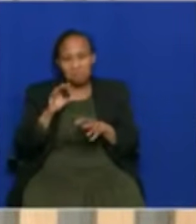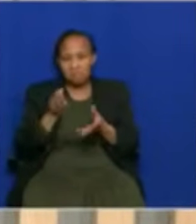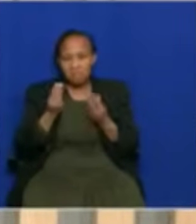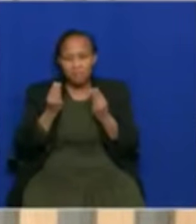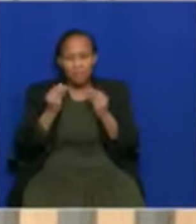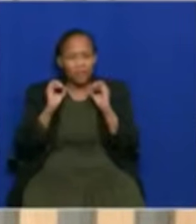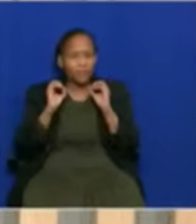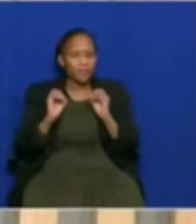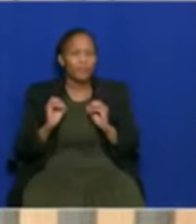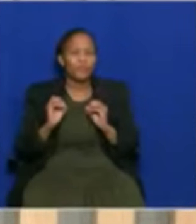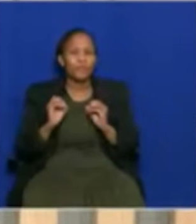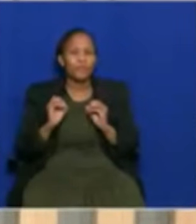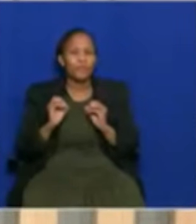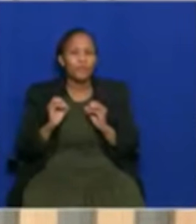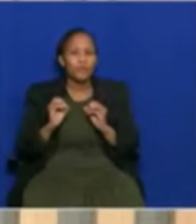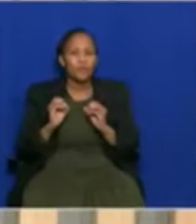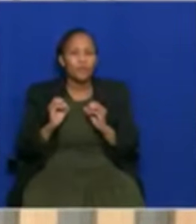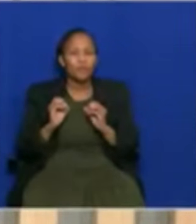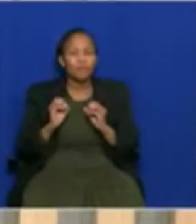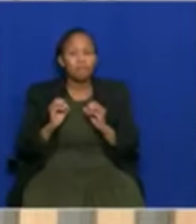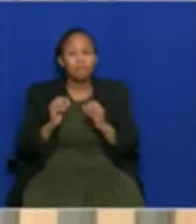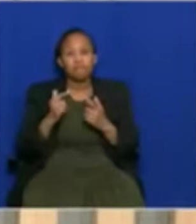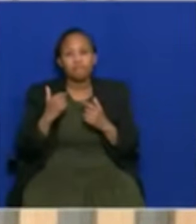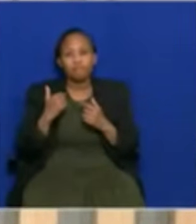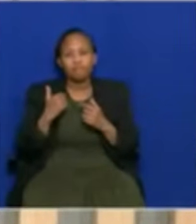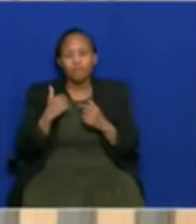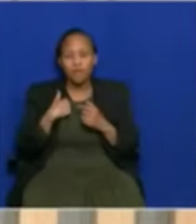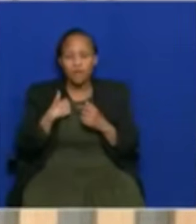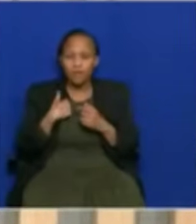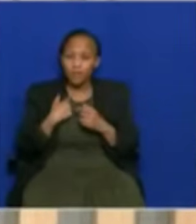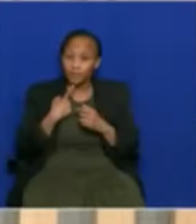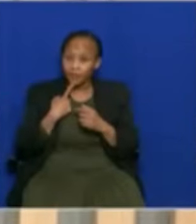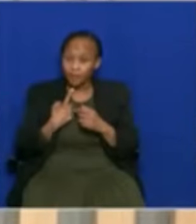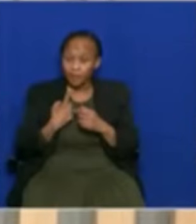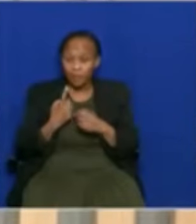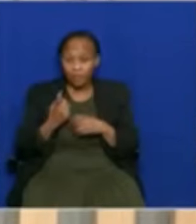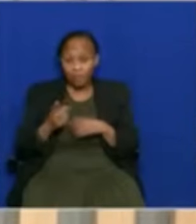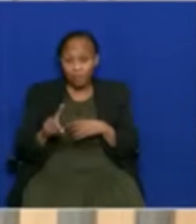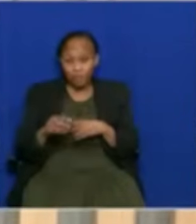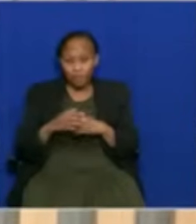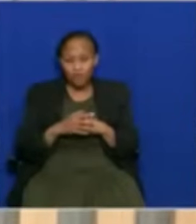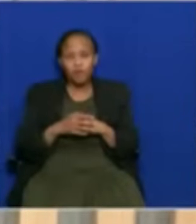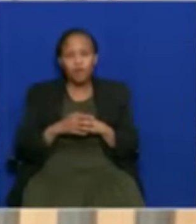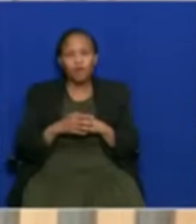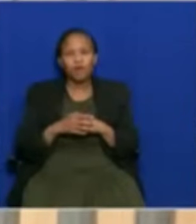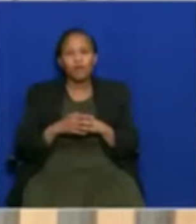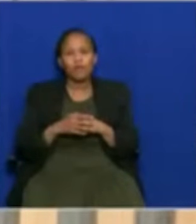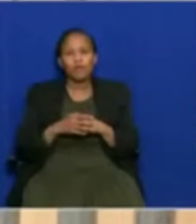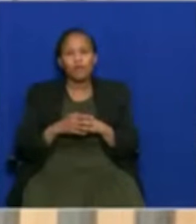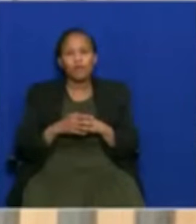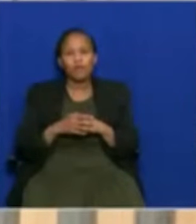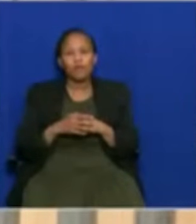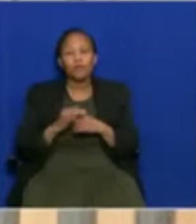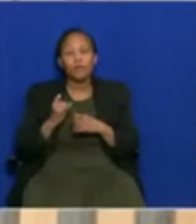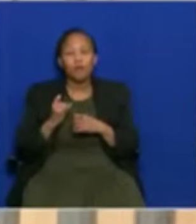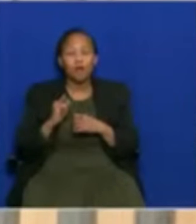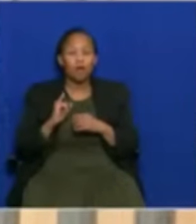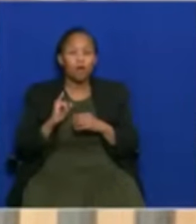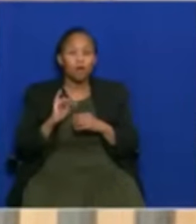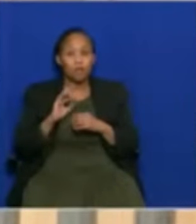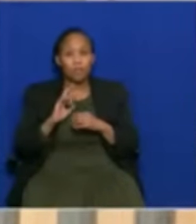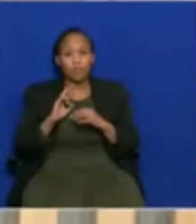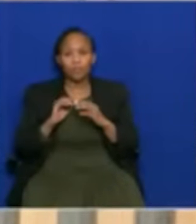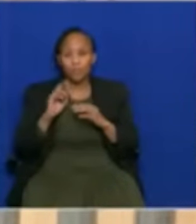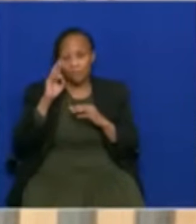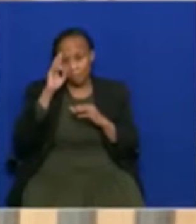And I say that mindful of the conversation we had in the morning, that I may very well not have